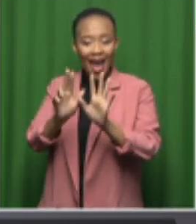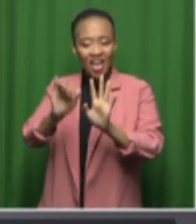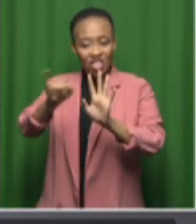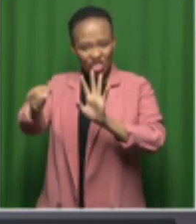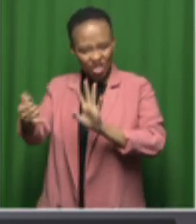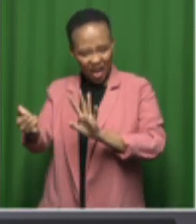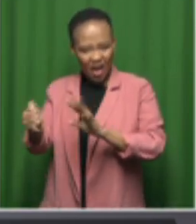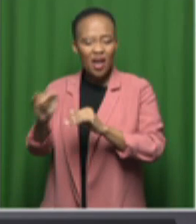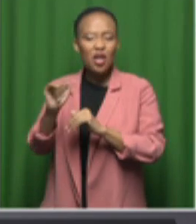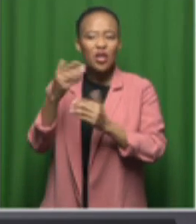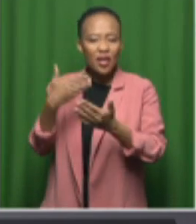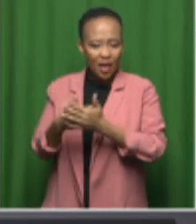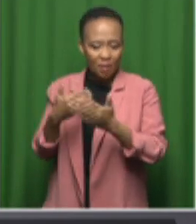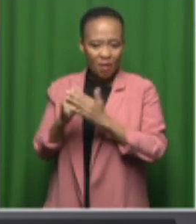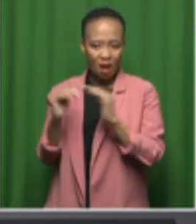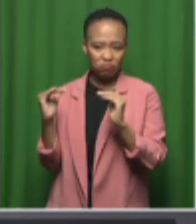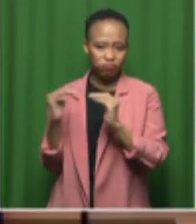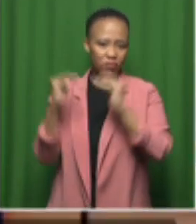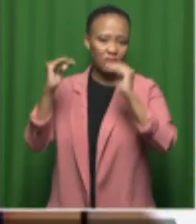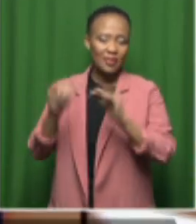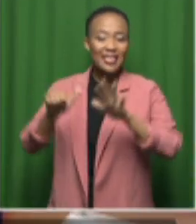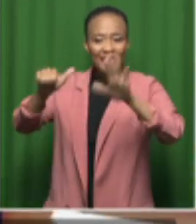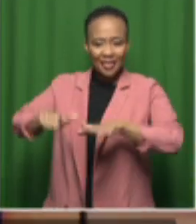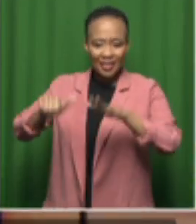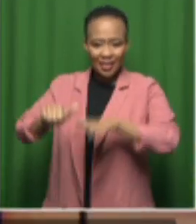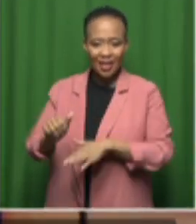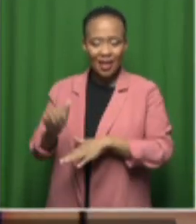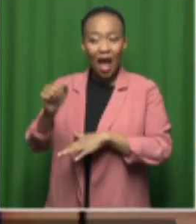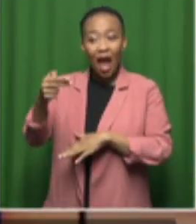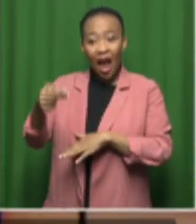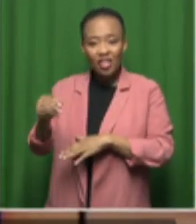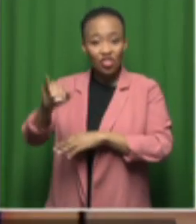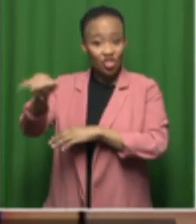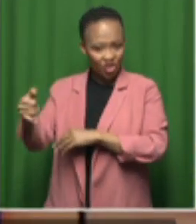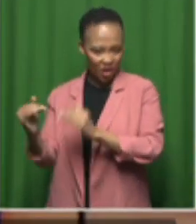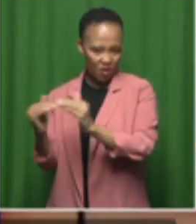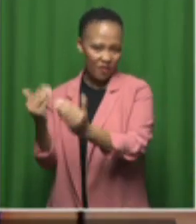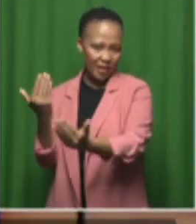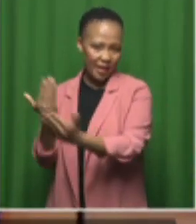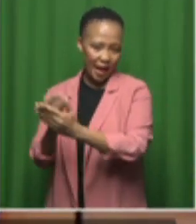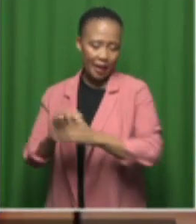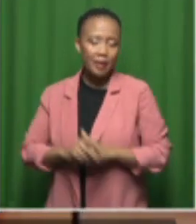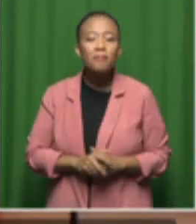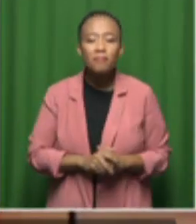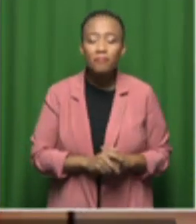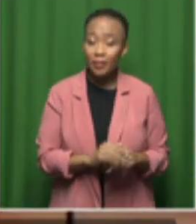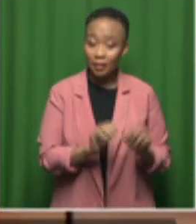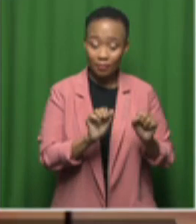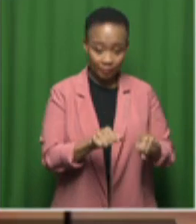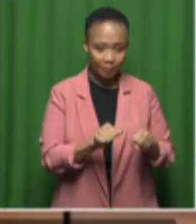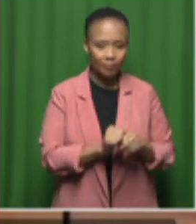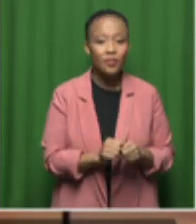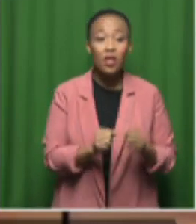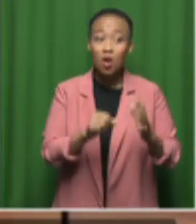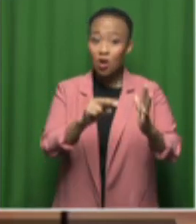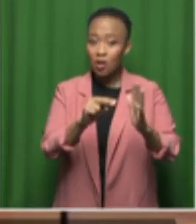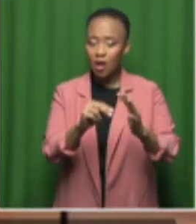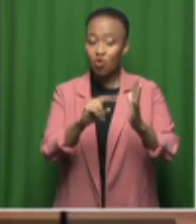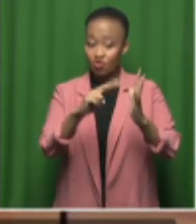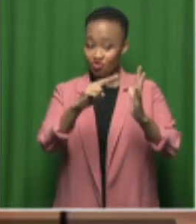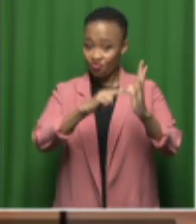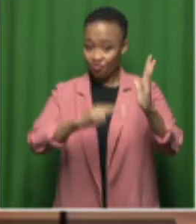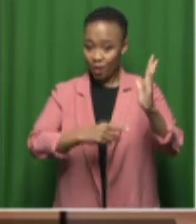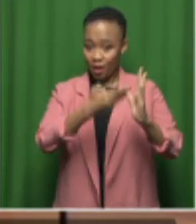to 16hj, right? Exactly. So just like you read that line,